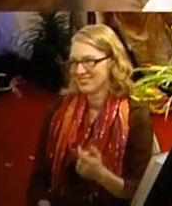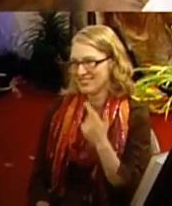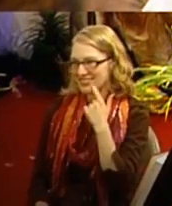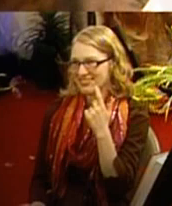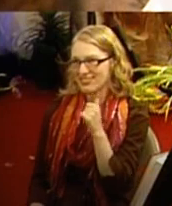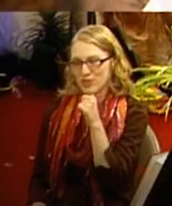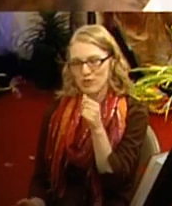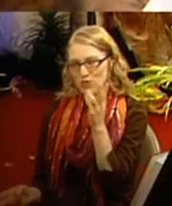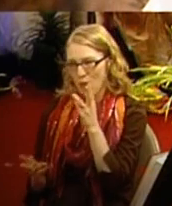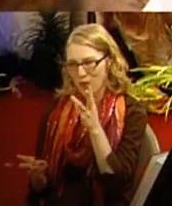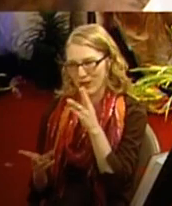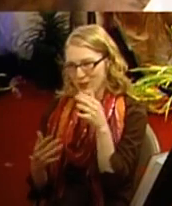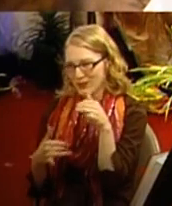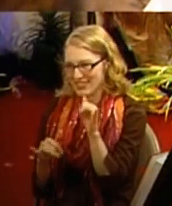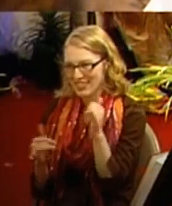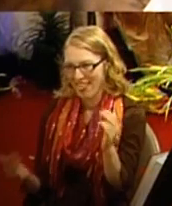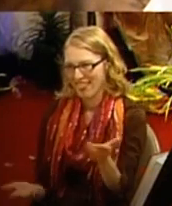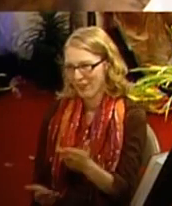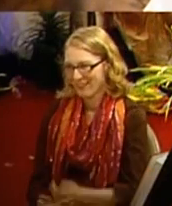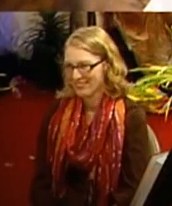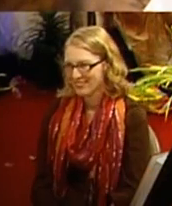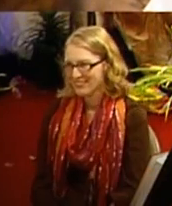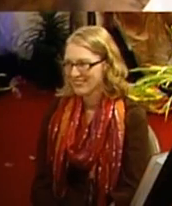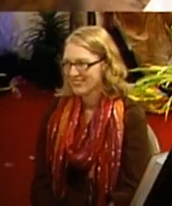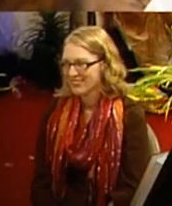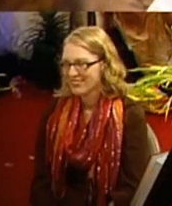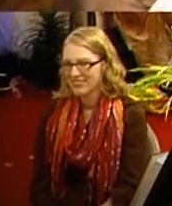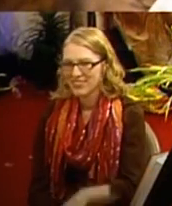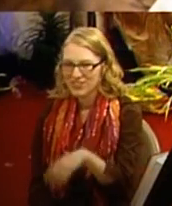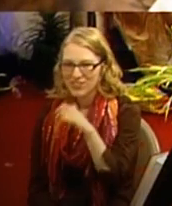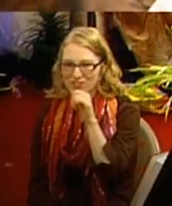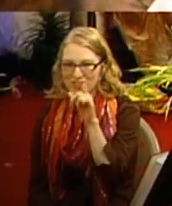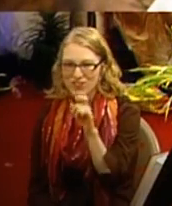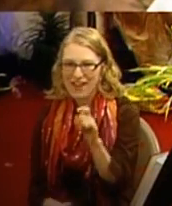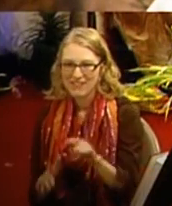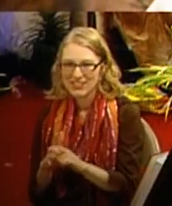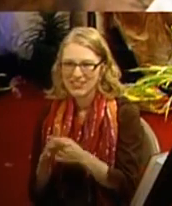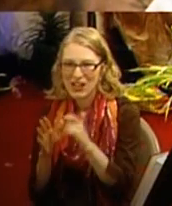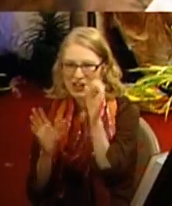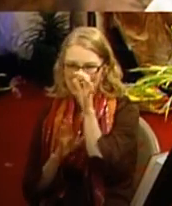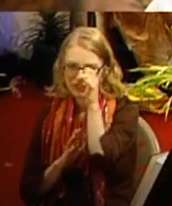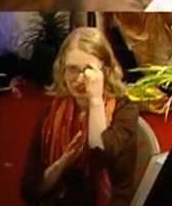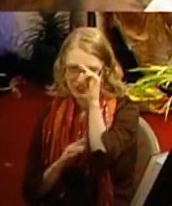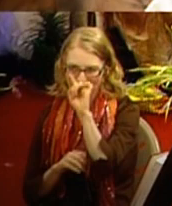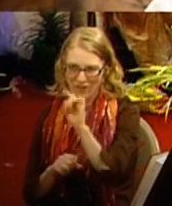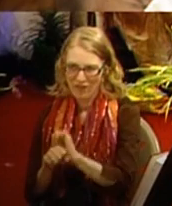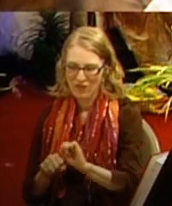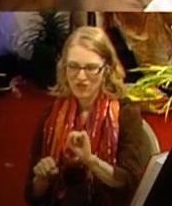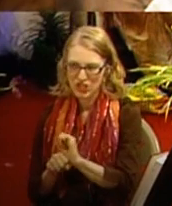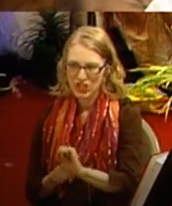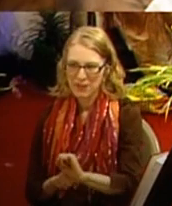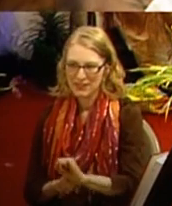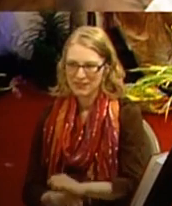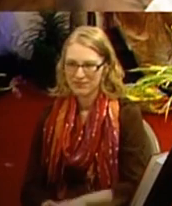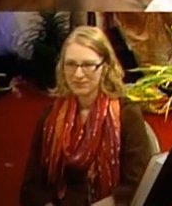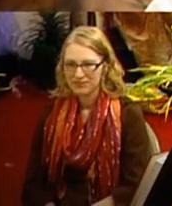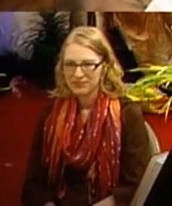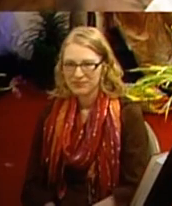Don't worry, we're still here. You don't have to start looking for jobs.